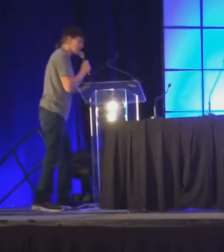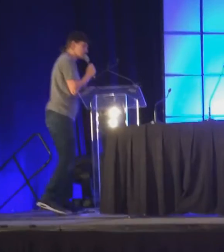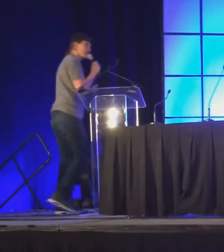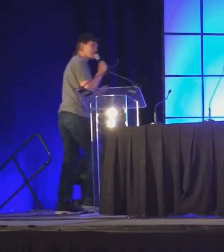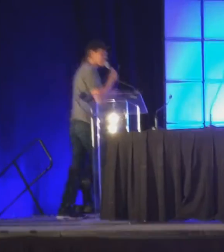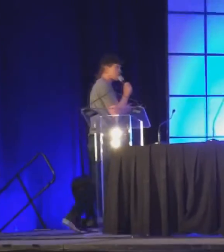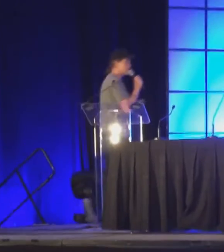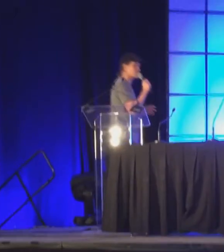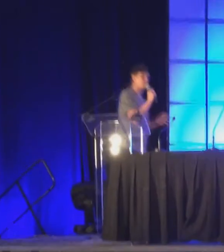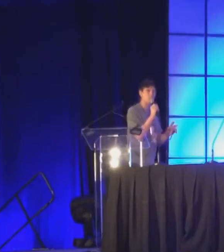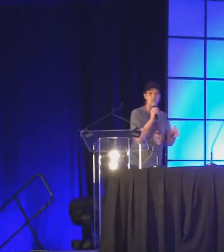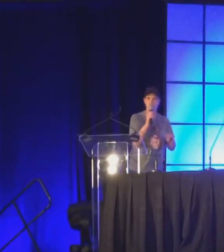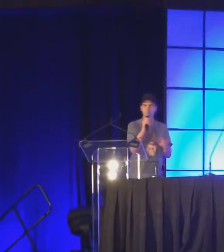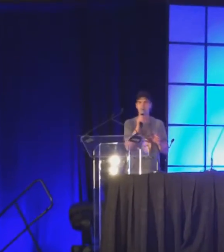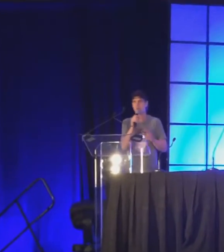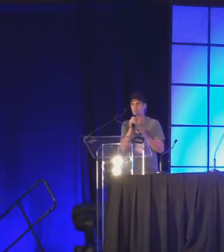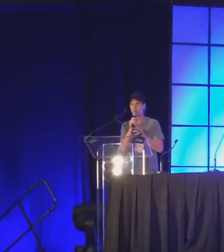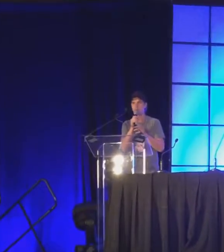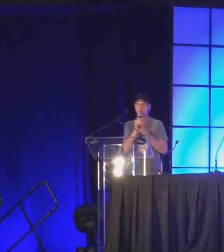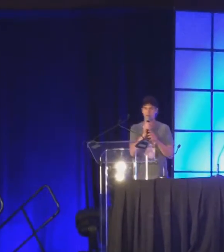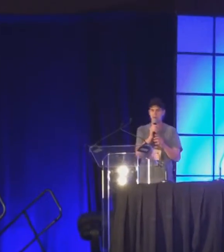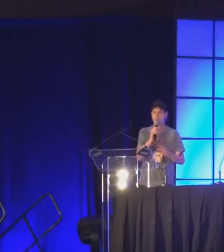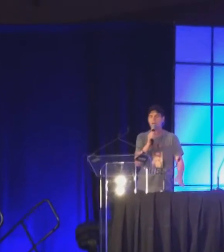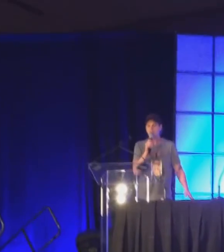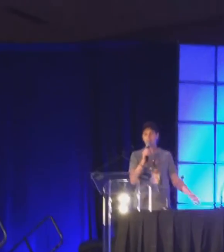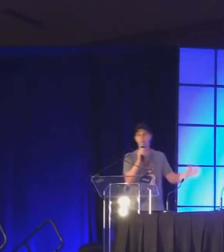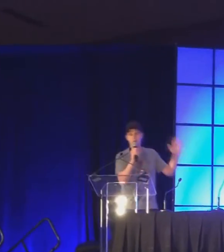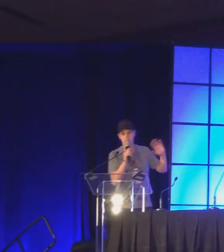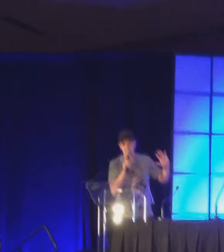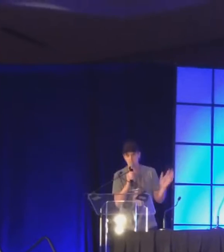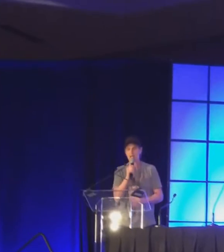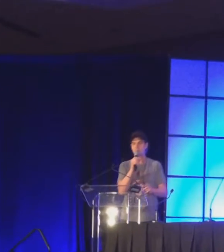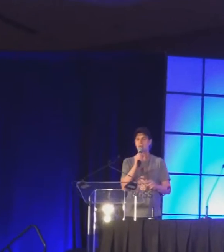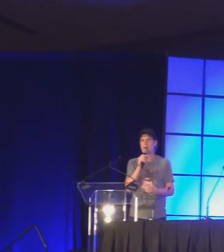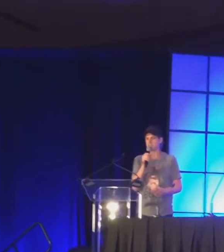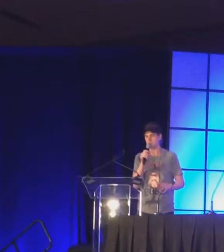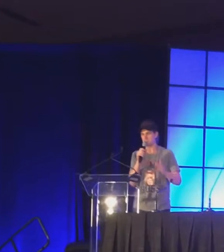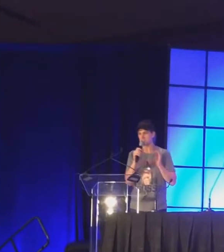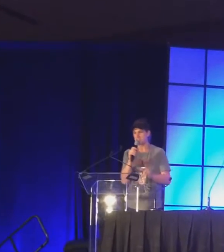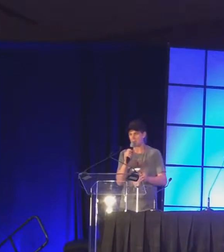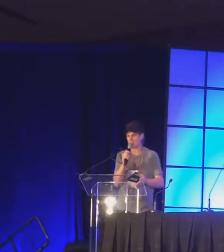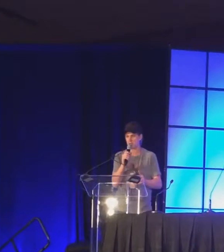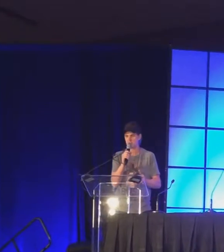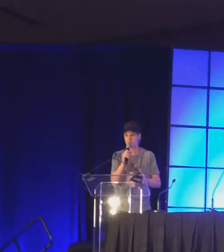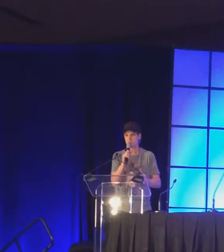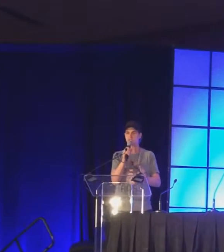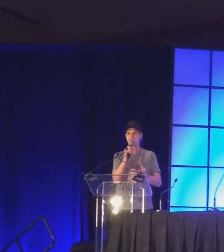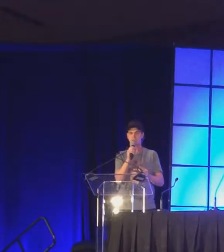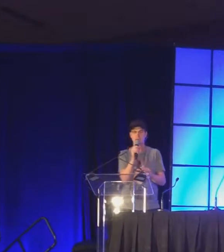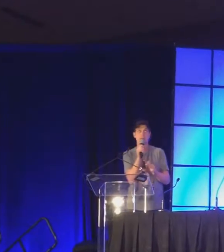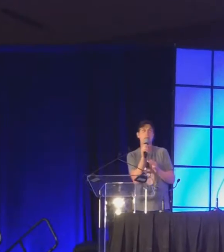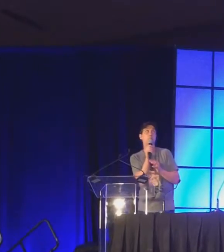point, she laughed the first maybe 1 or 2 times, but by the 4th time, I remember she smacked me in the head and she was like, "Stop being